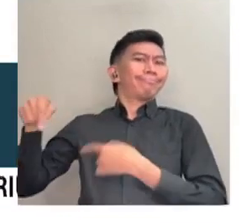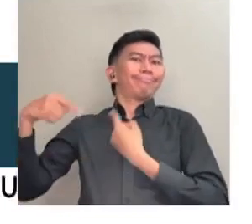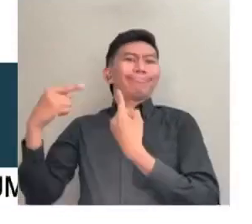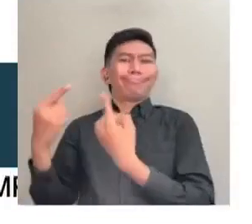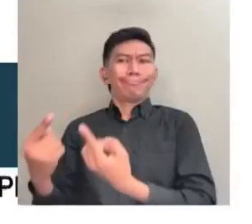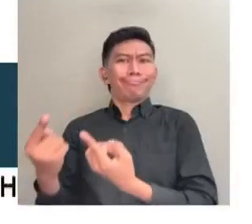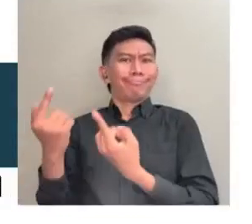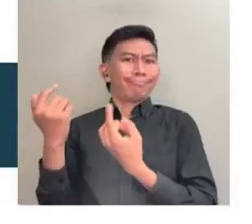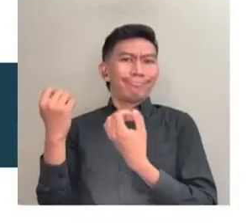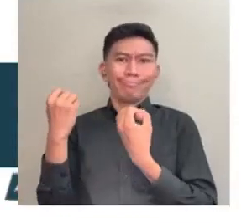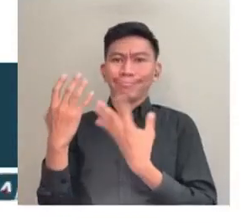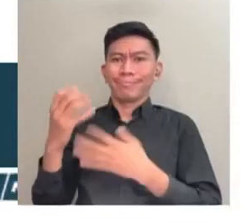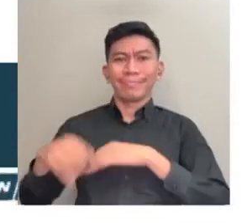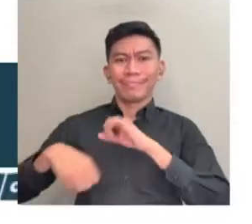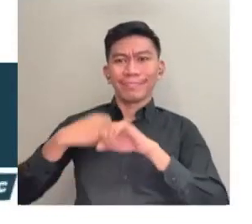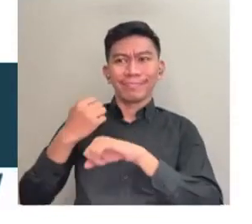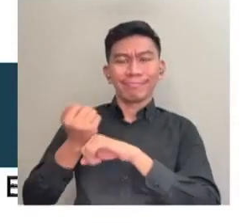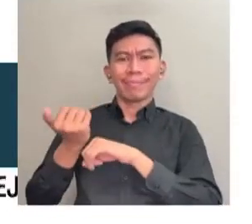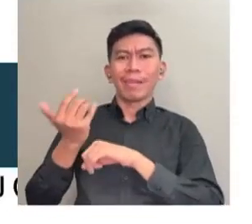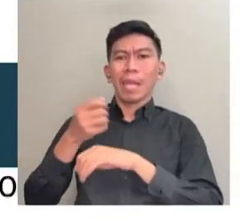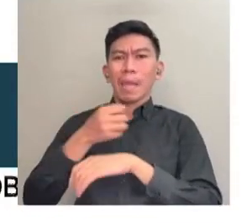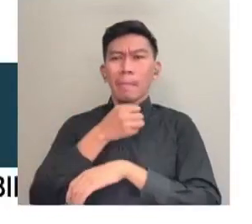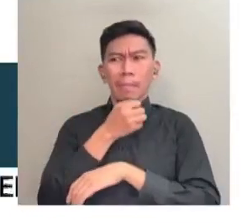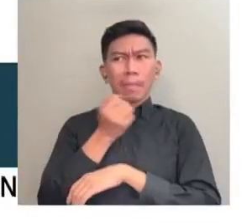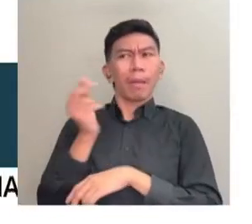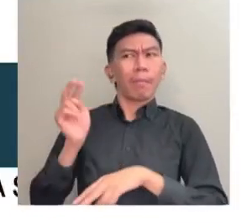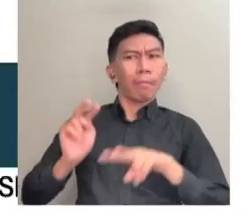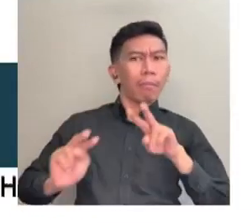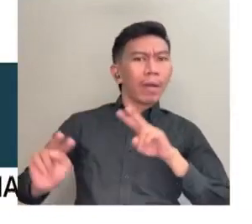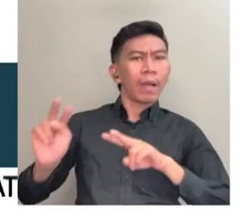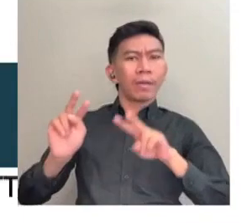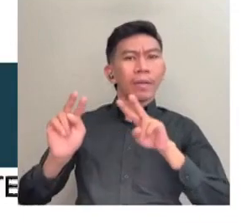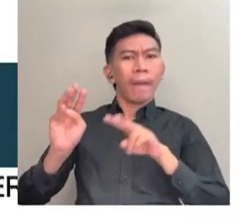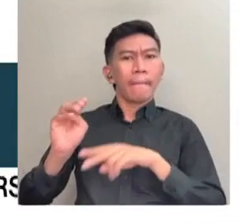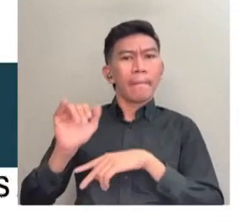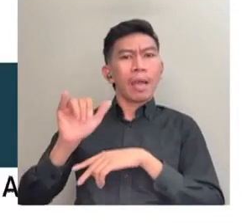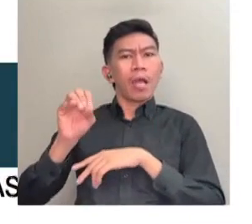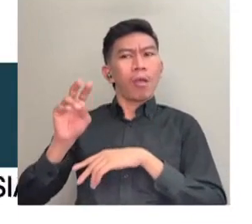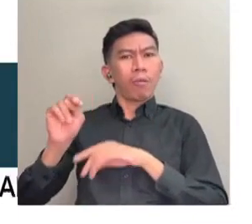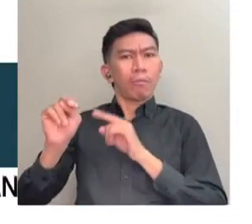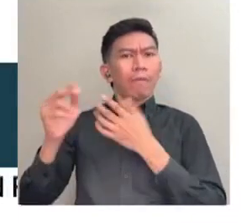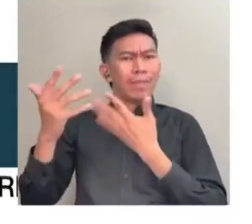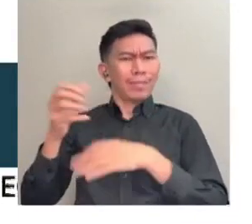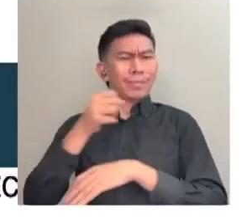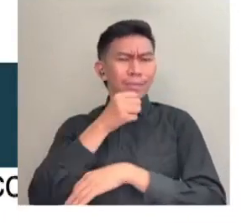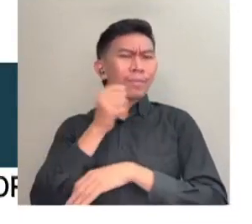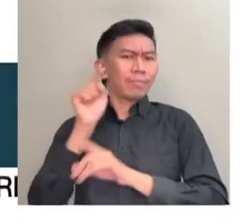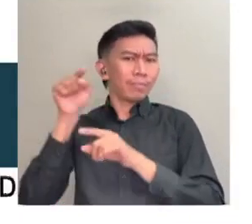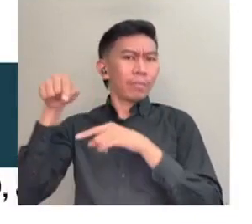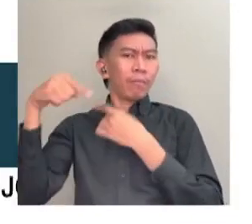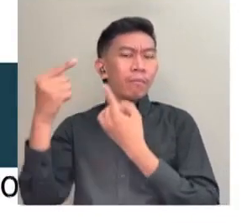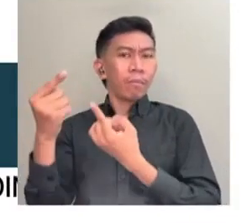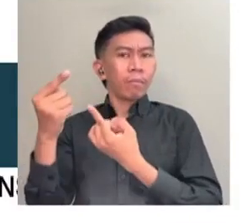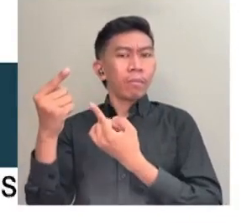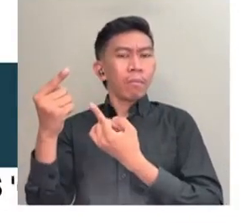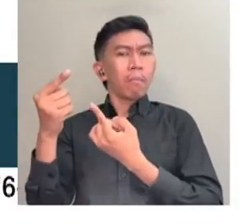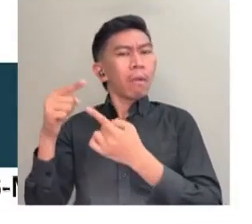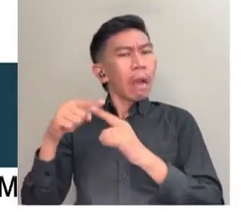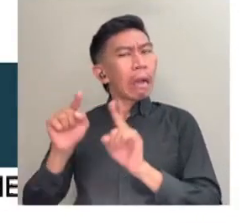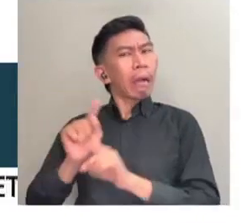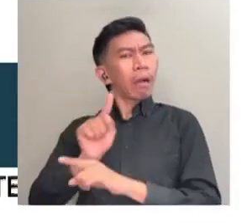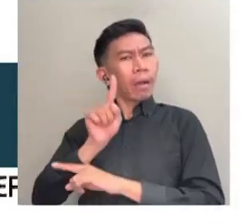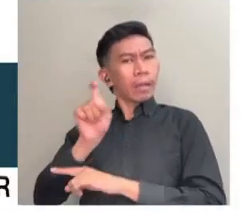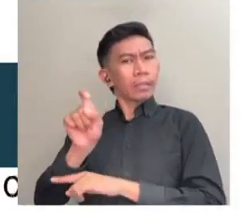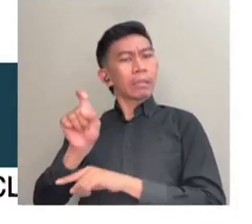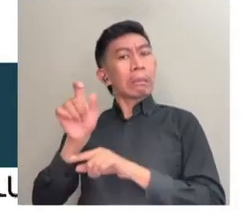these episodes there and the evacuation situation. If this